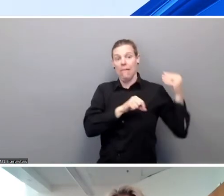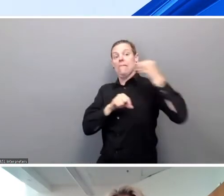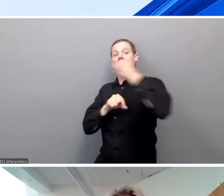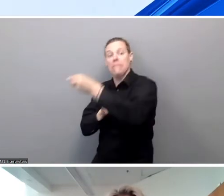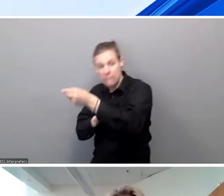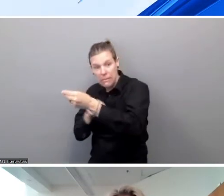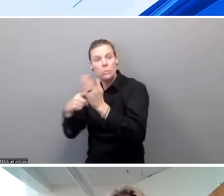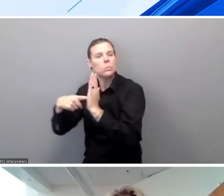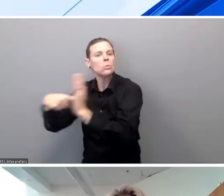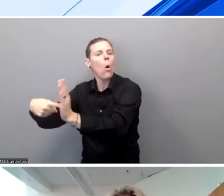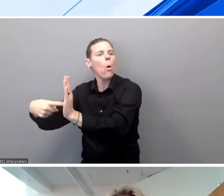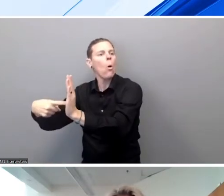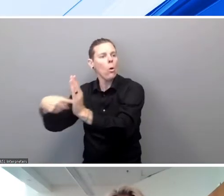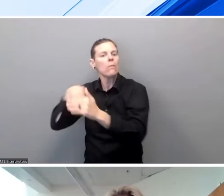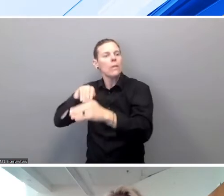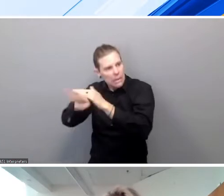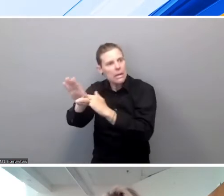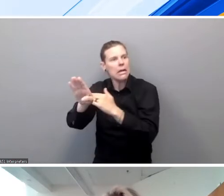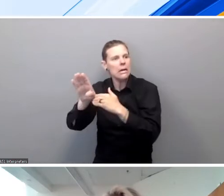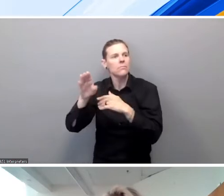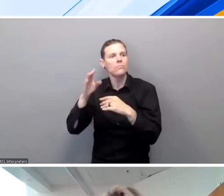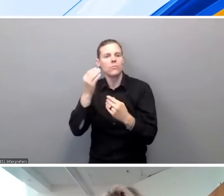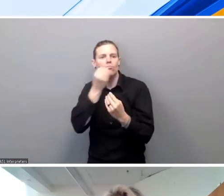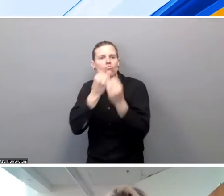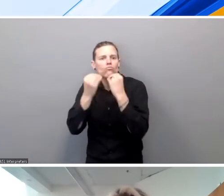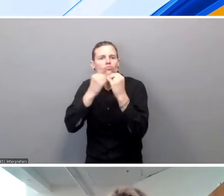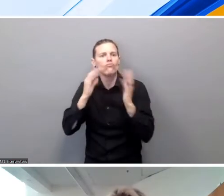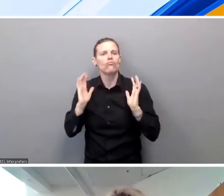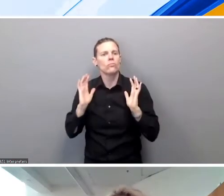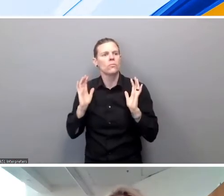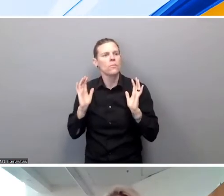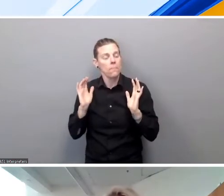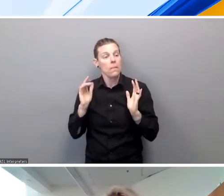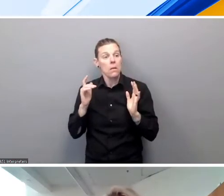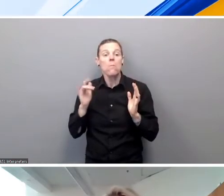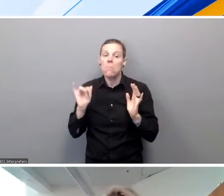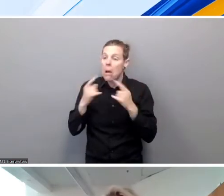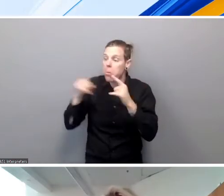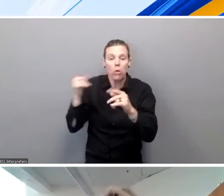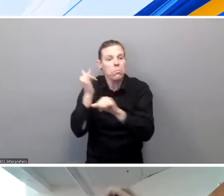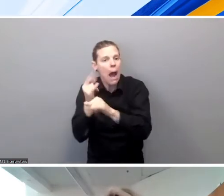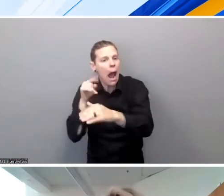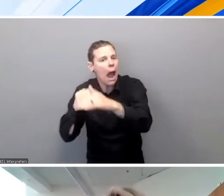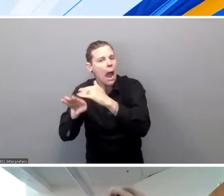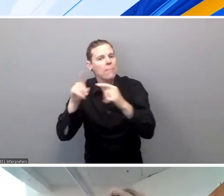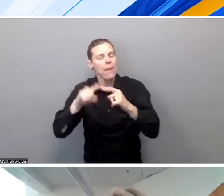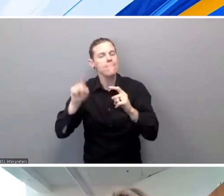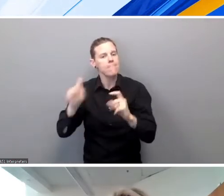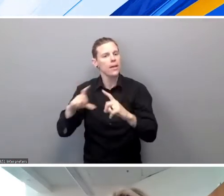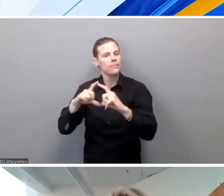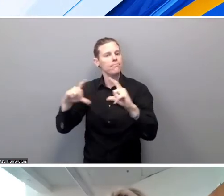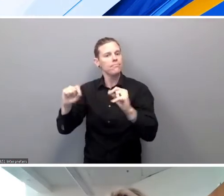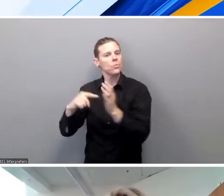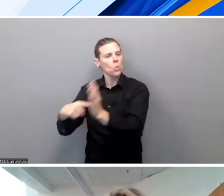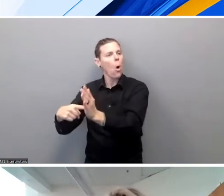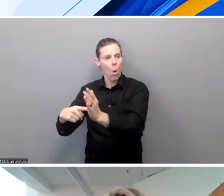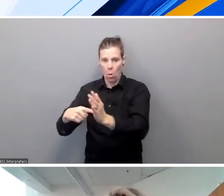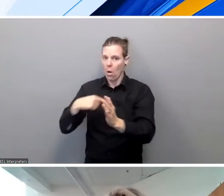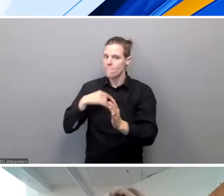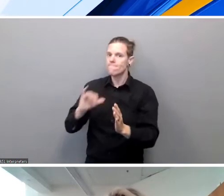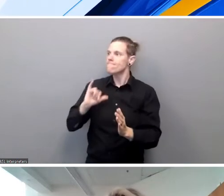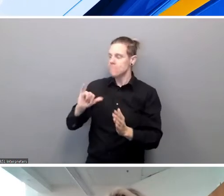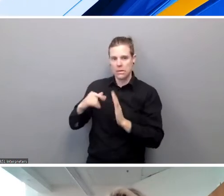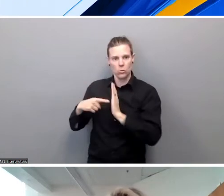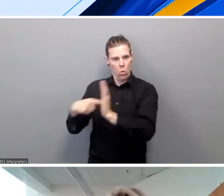time for the appetizers to be served. So that worked out well, but I felt safe there. I